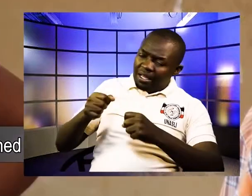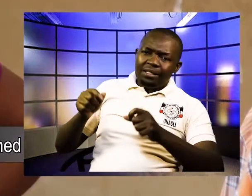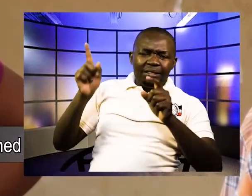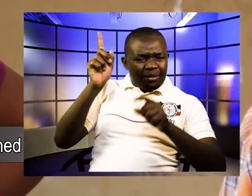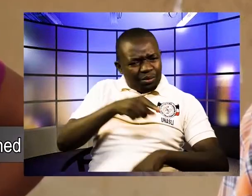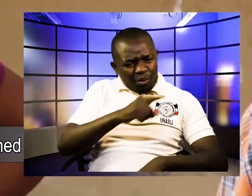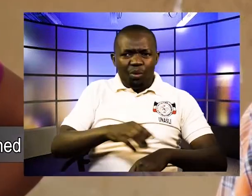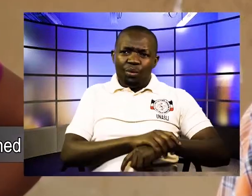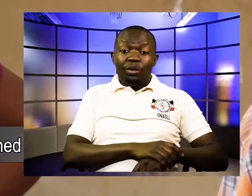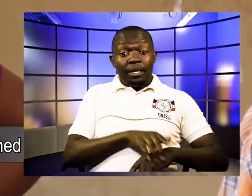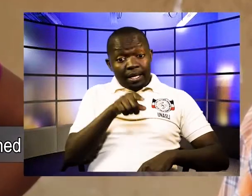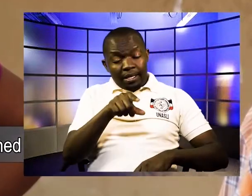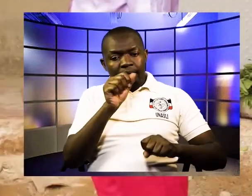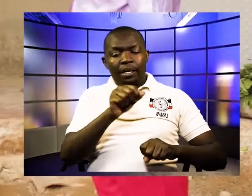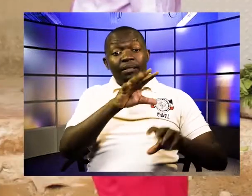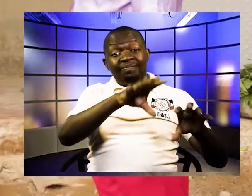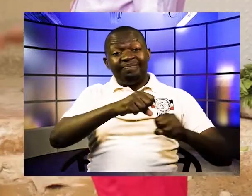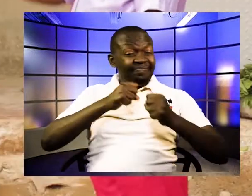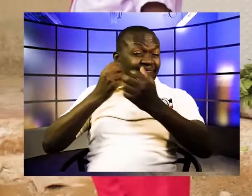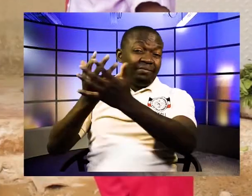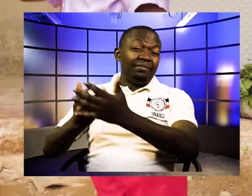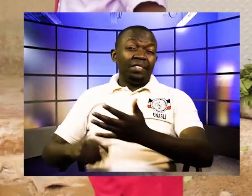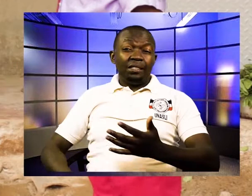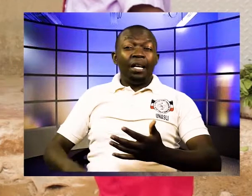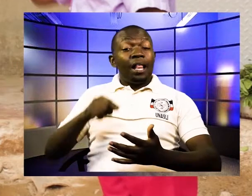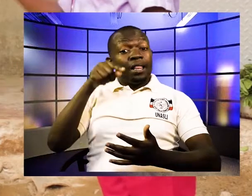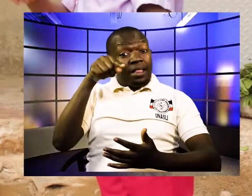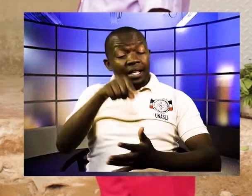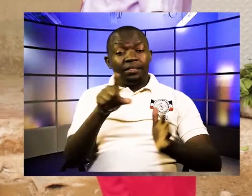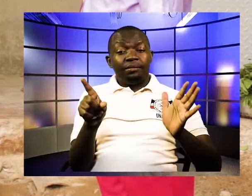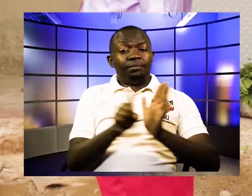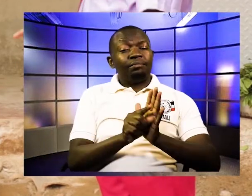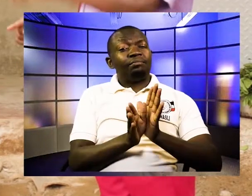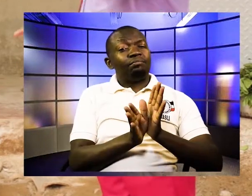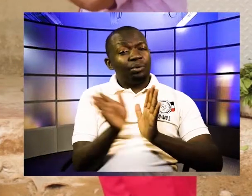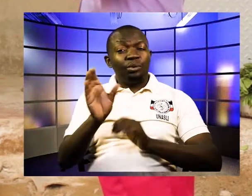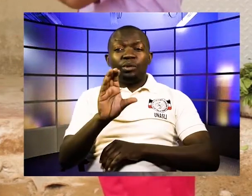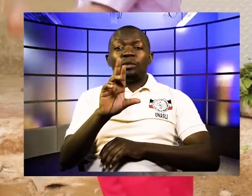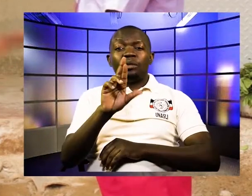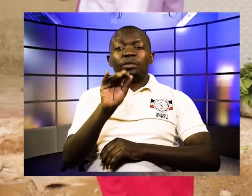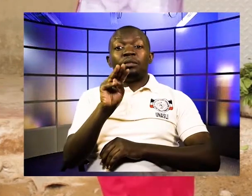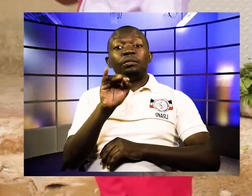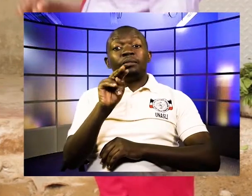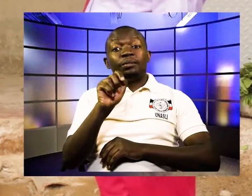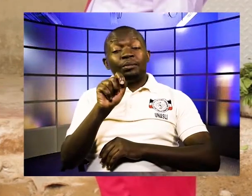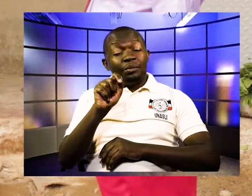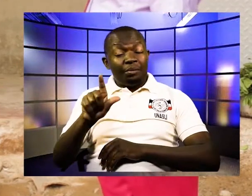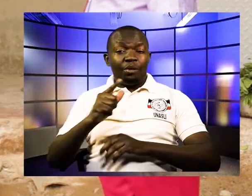era kisobola okukusibya. It is a criminal offense. You can end up in